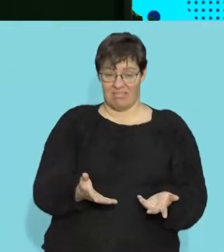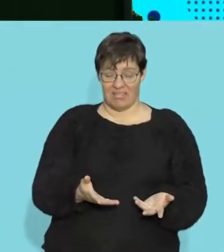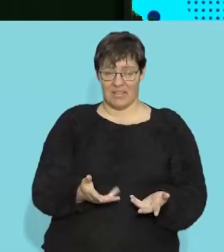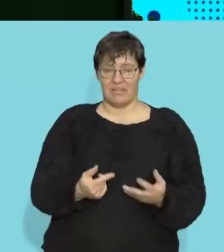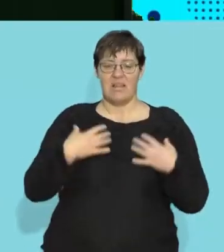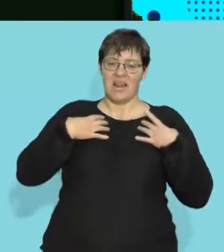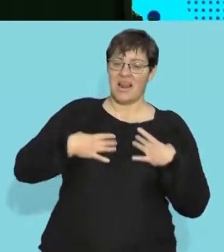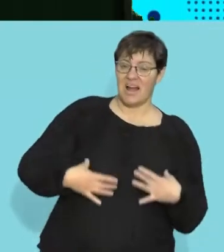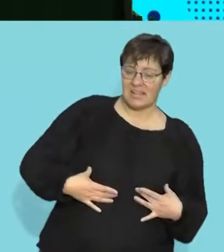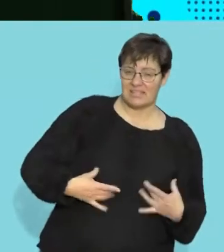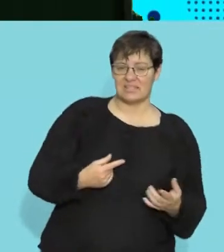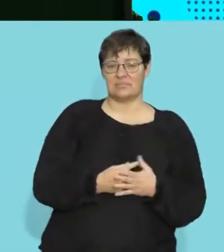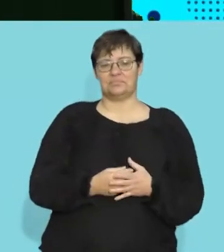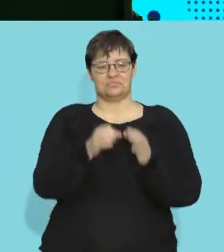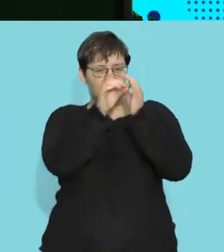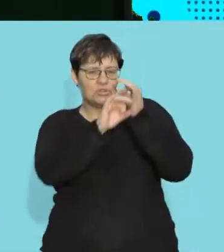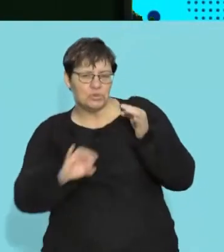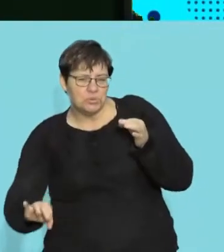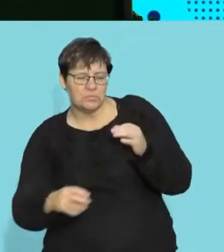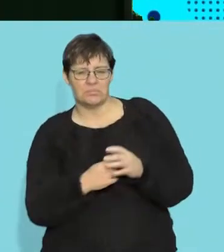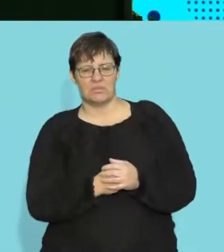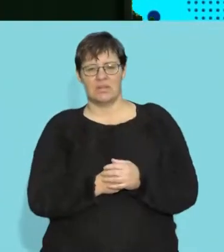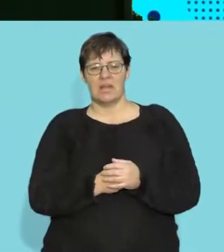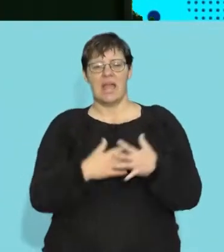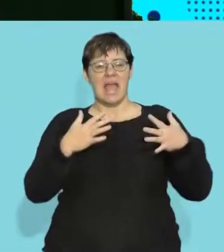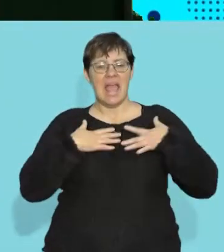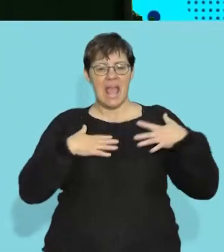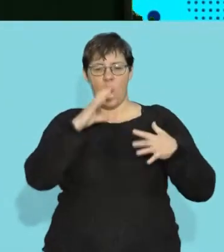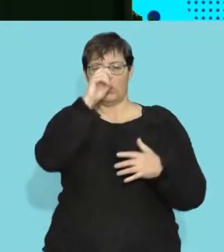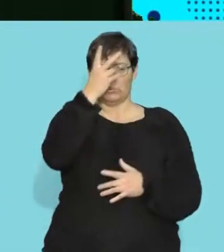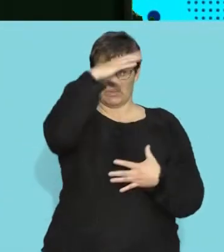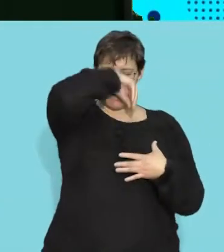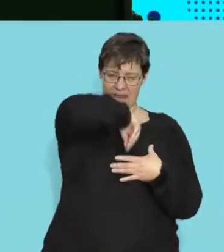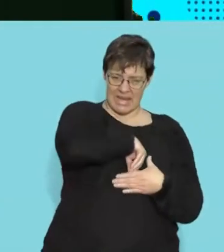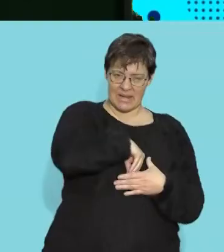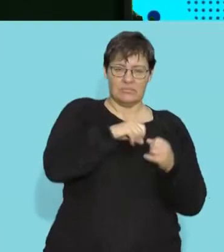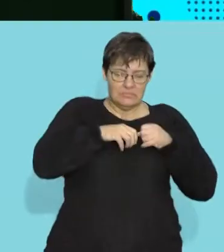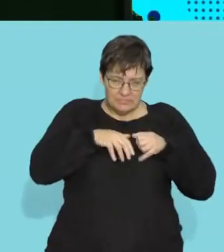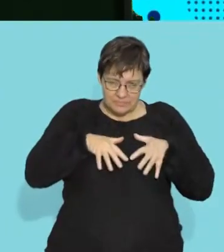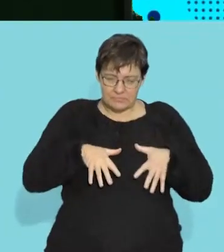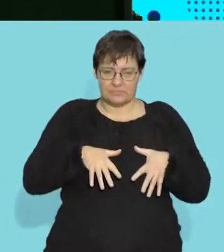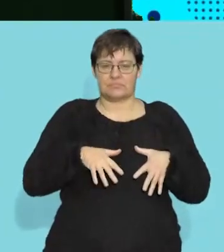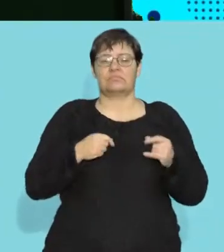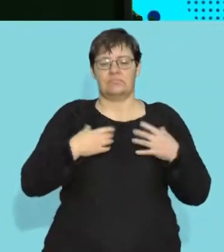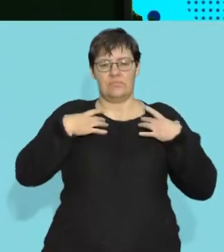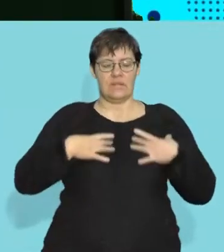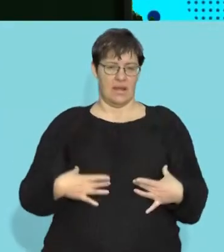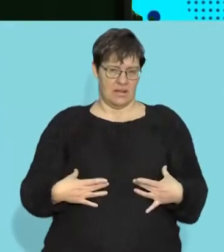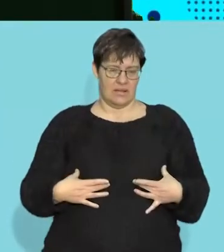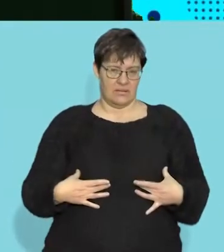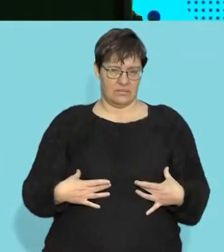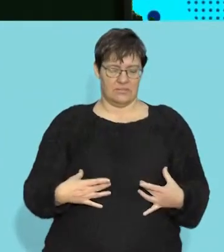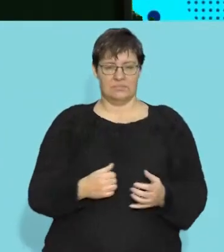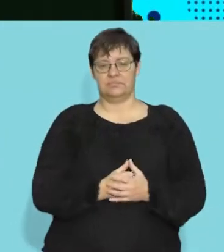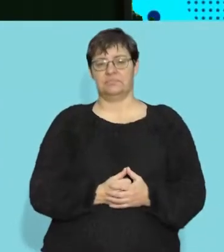tubes, we've got air that has to come in, it goes through all these tubes, and we look at the whole structure of the lungs. And then we